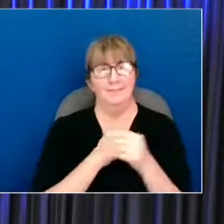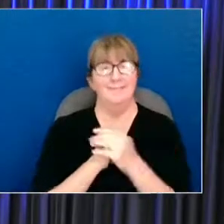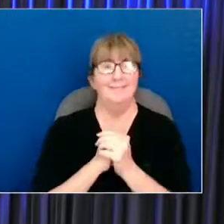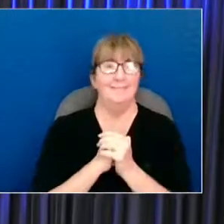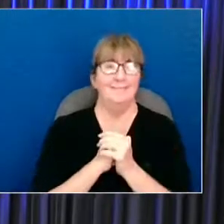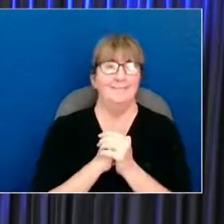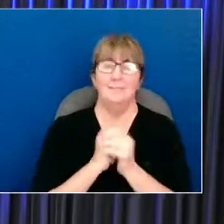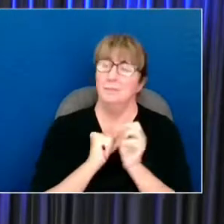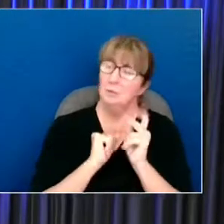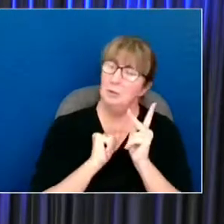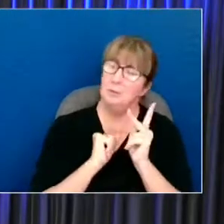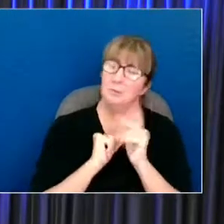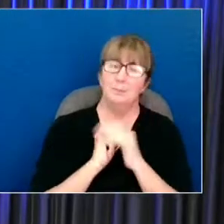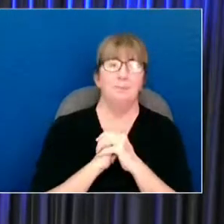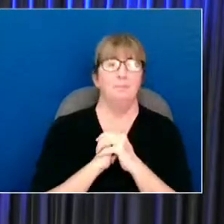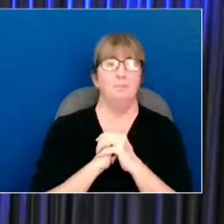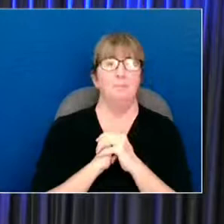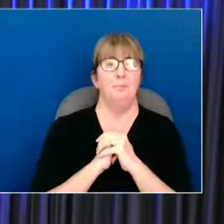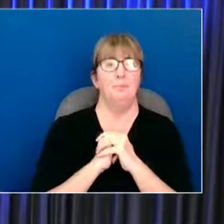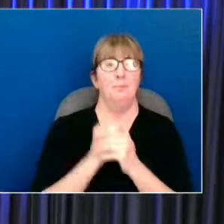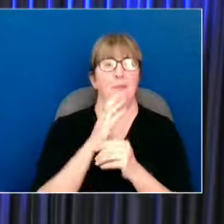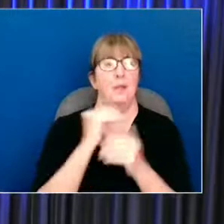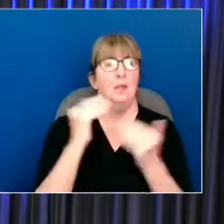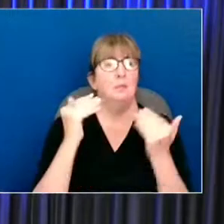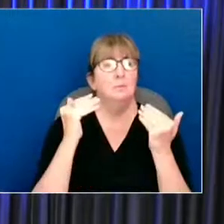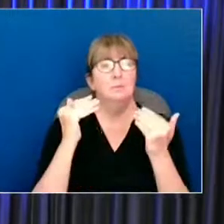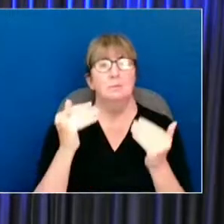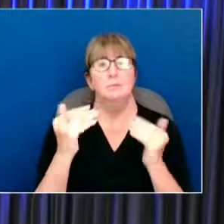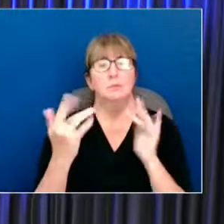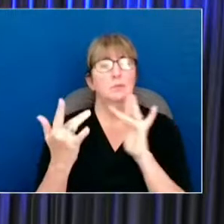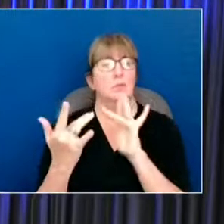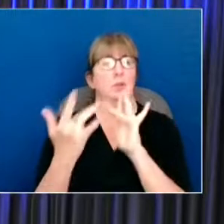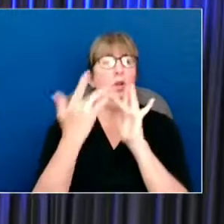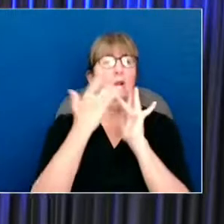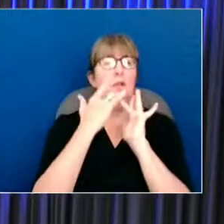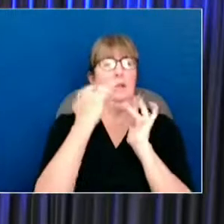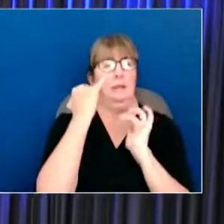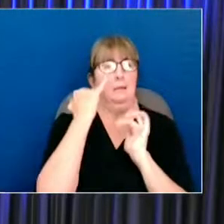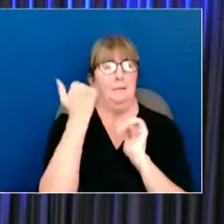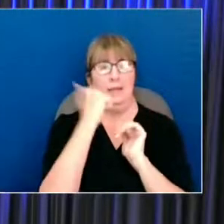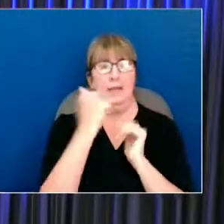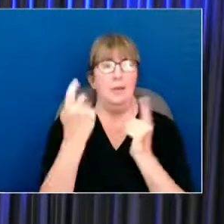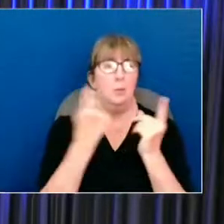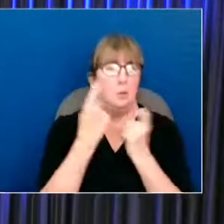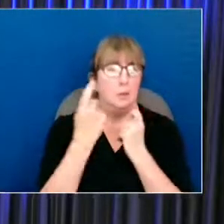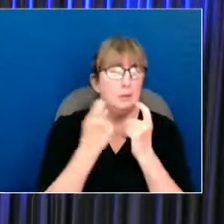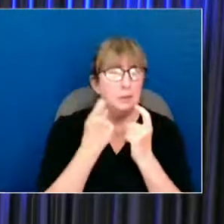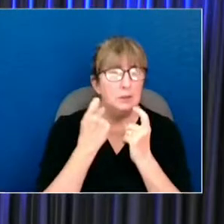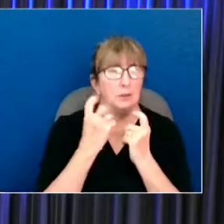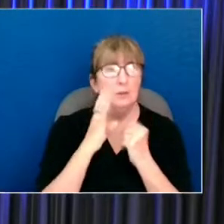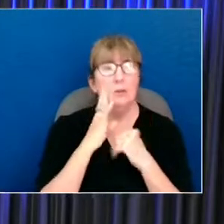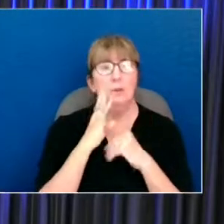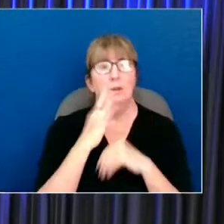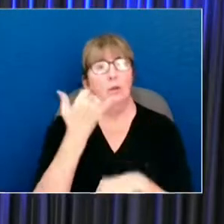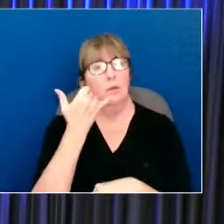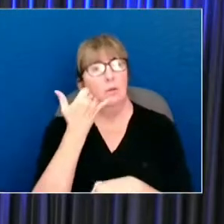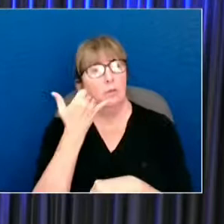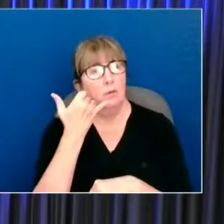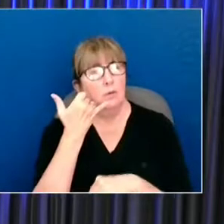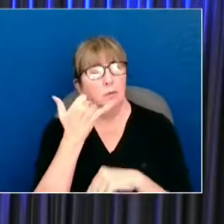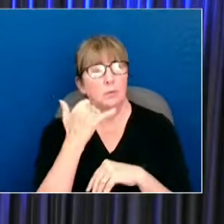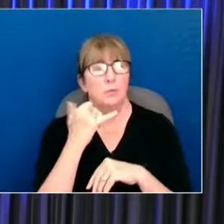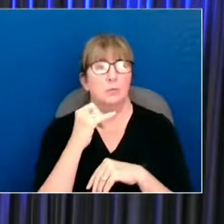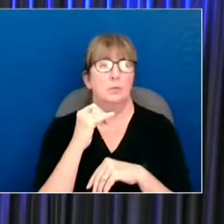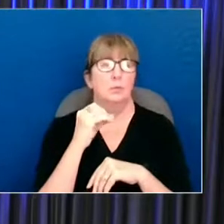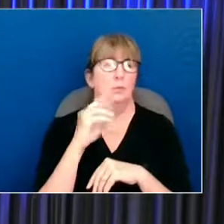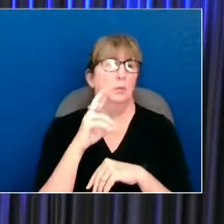Okay. And then feel free to reach out if there are any questions. We can talk over the phone or have a call as